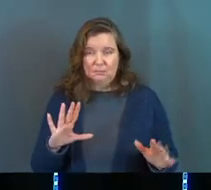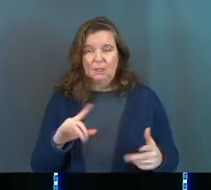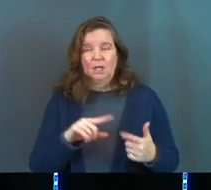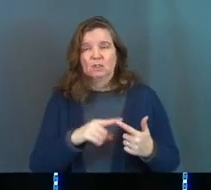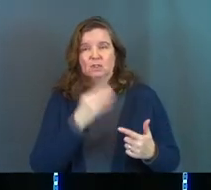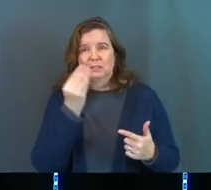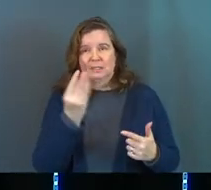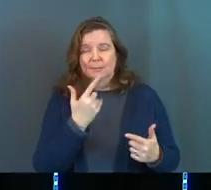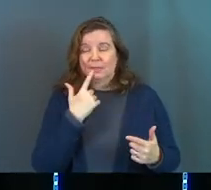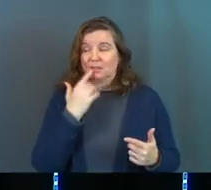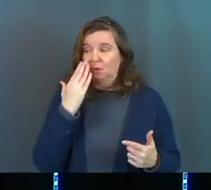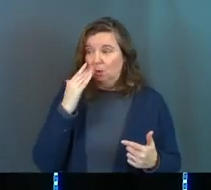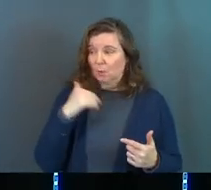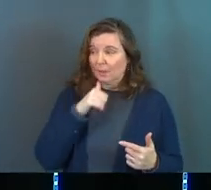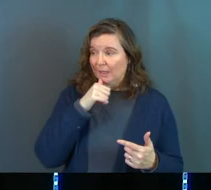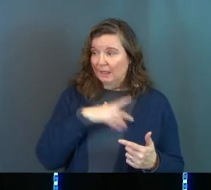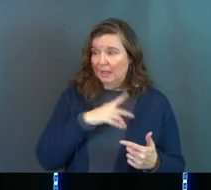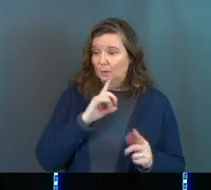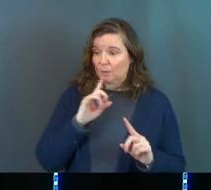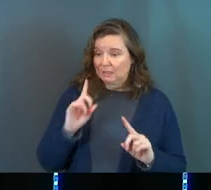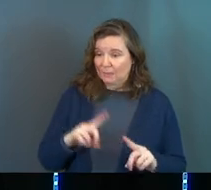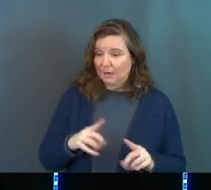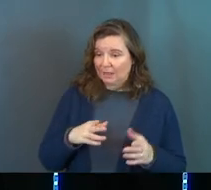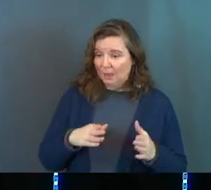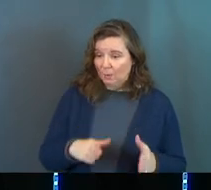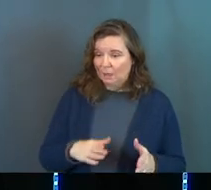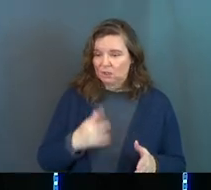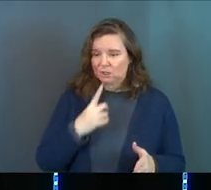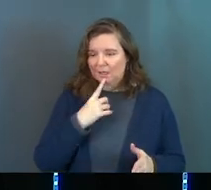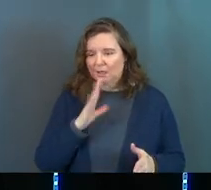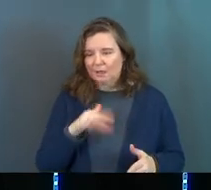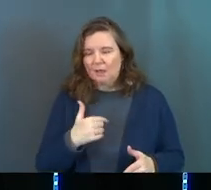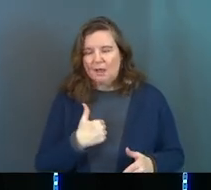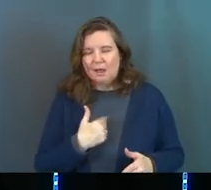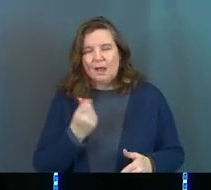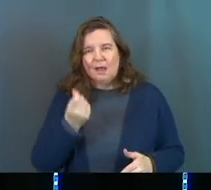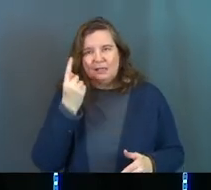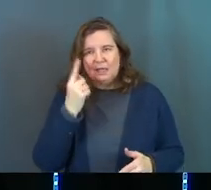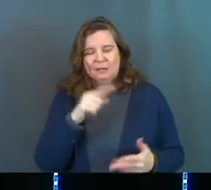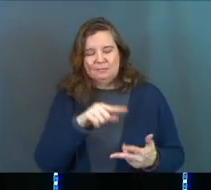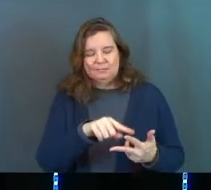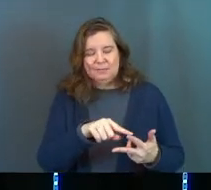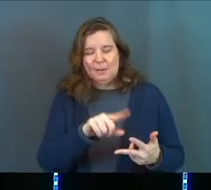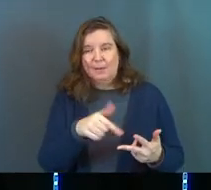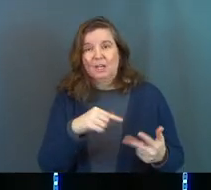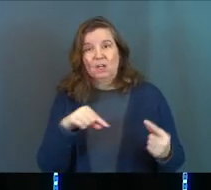And she tells me, she's like, you know what? When that lady responded that way, she's like, it's like, I get it and all.